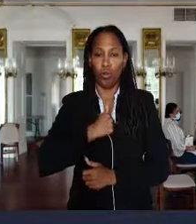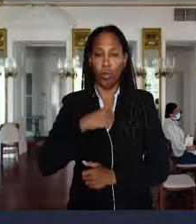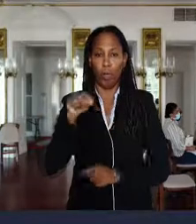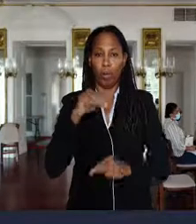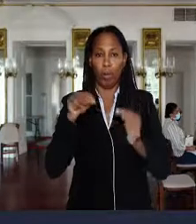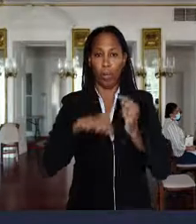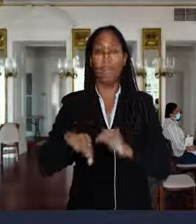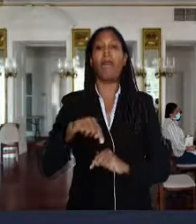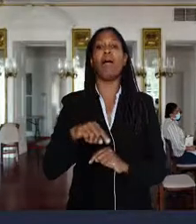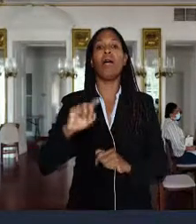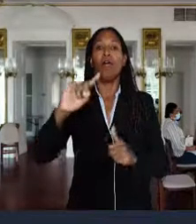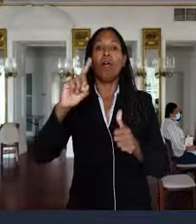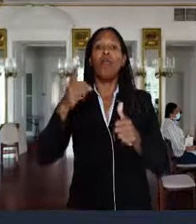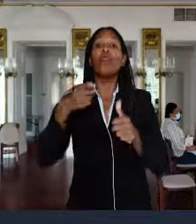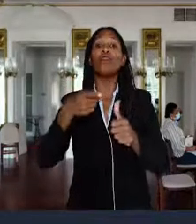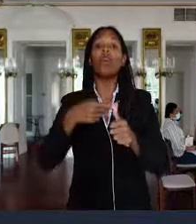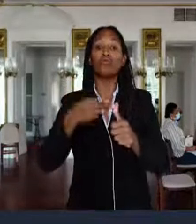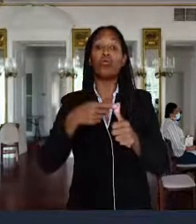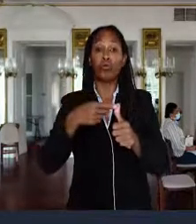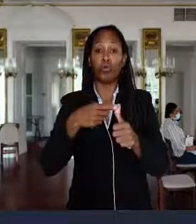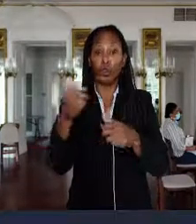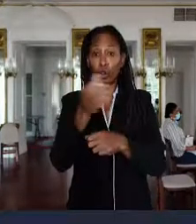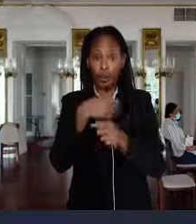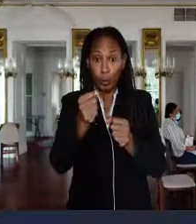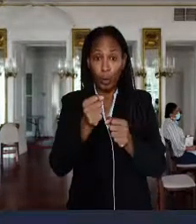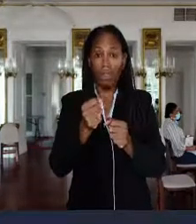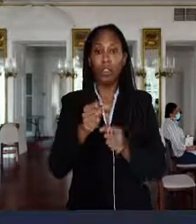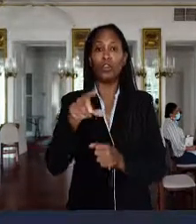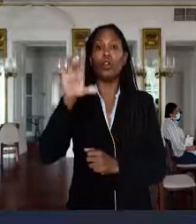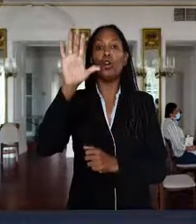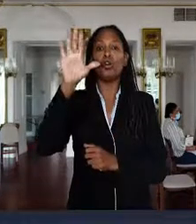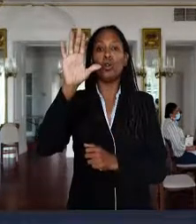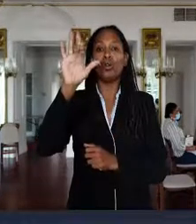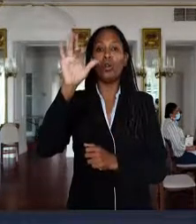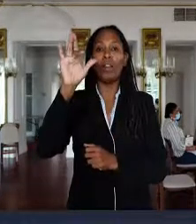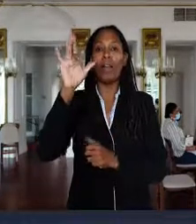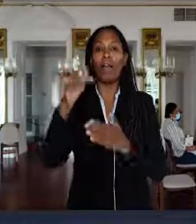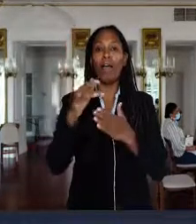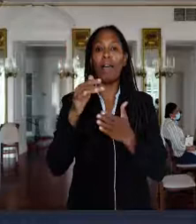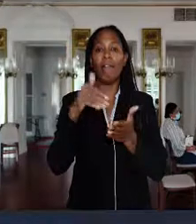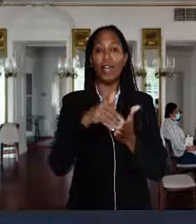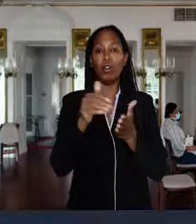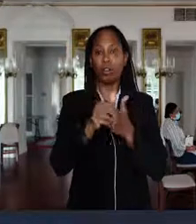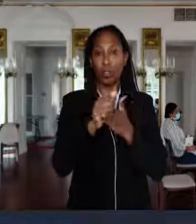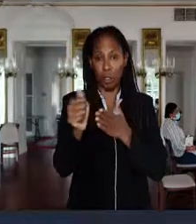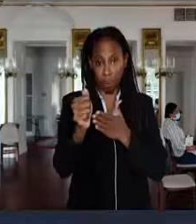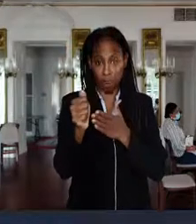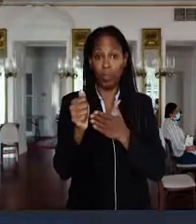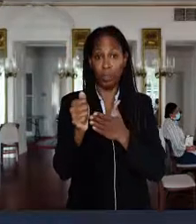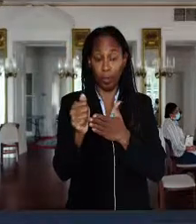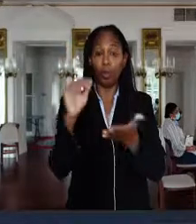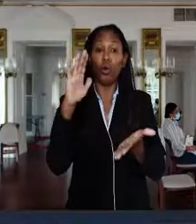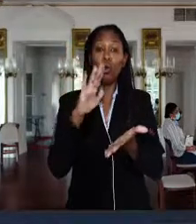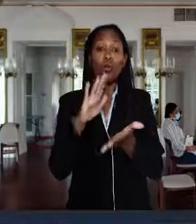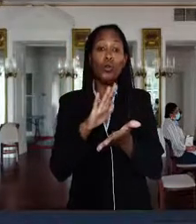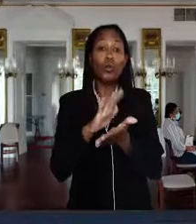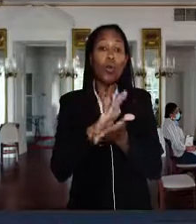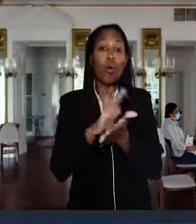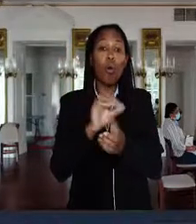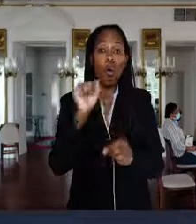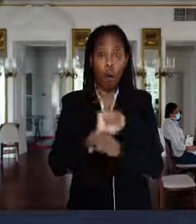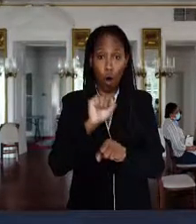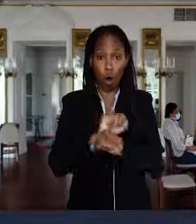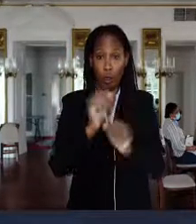And first prize, of course, is $25,000. Unlike Vax to Win drawing, school-based personnel have to